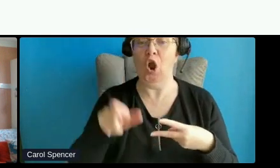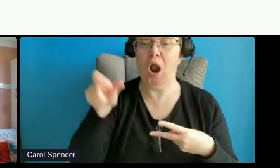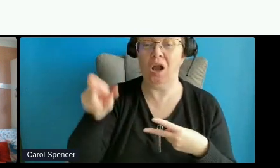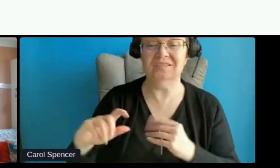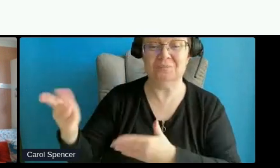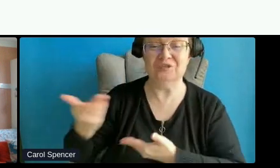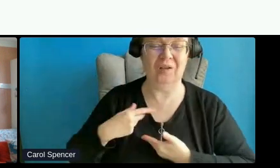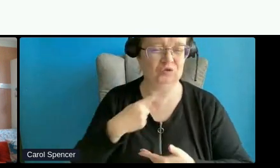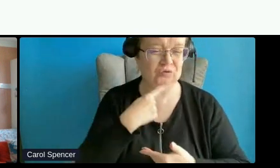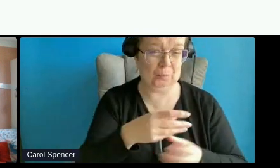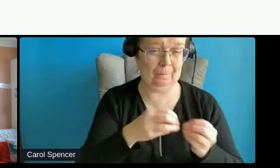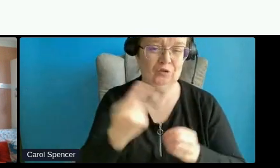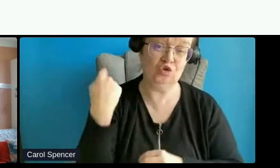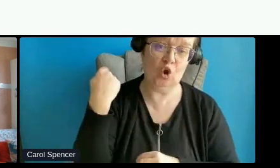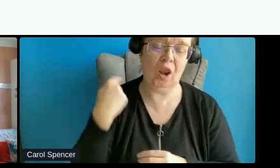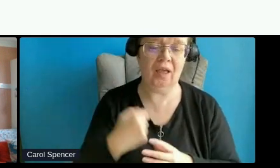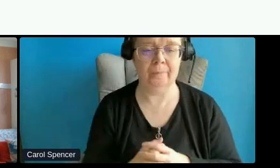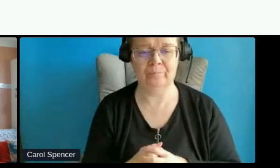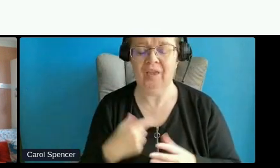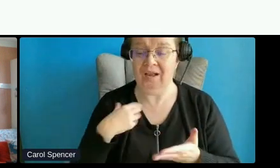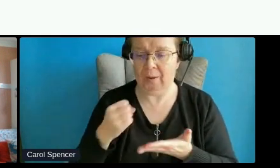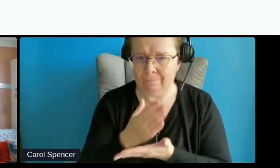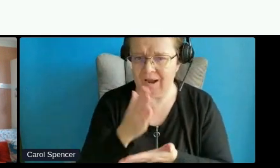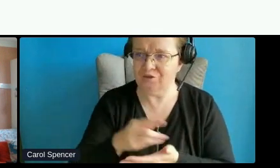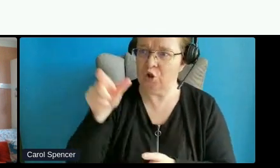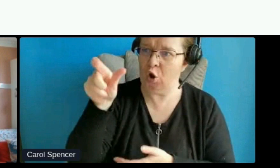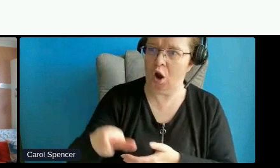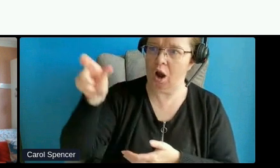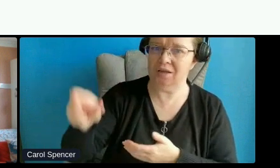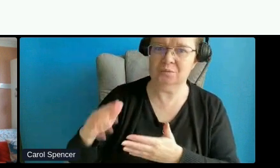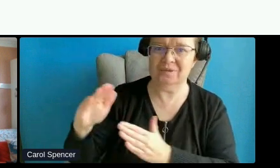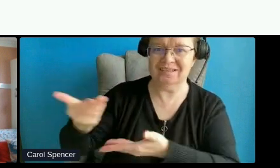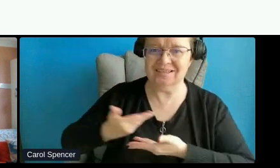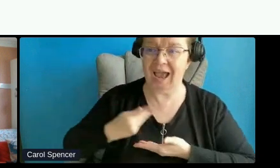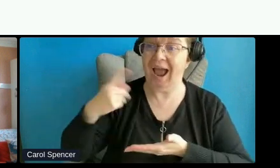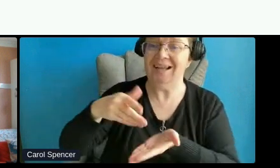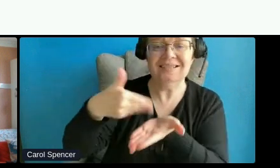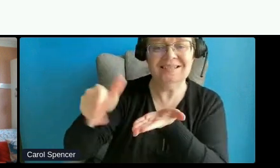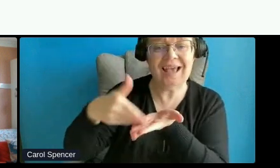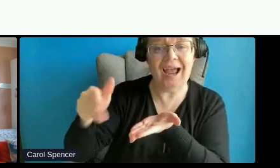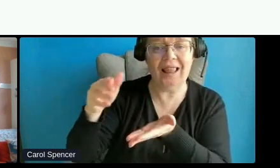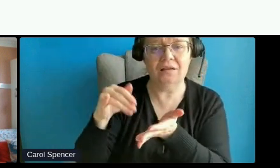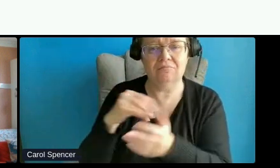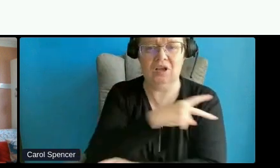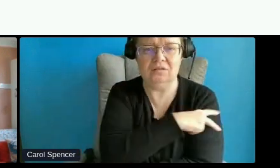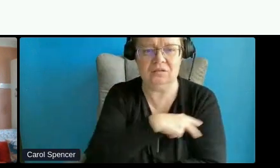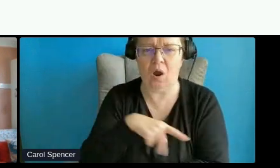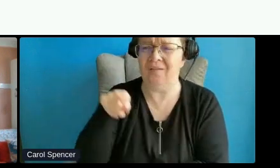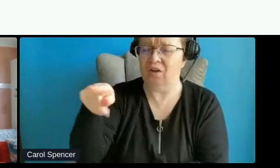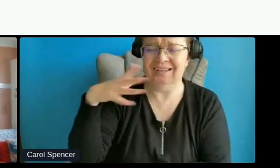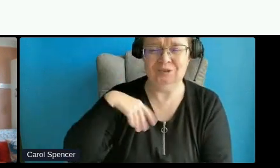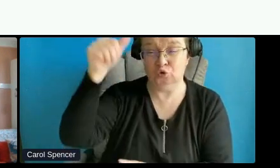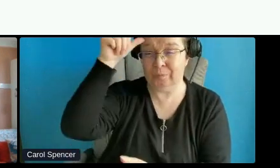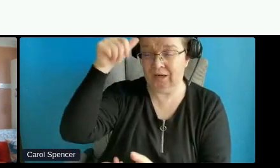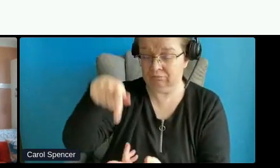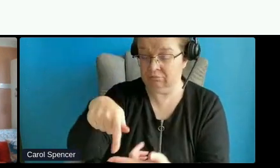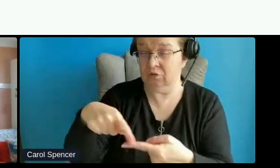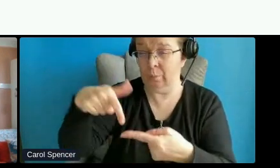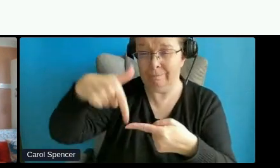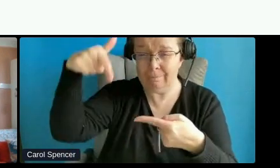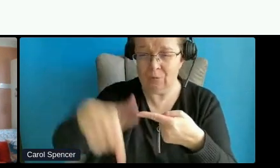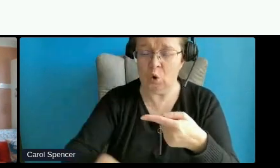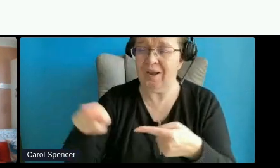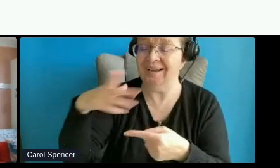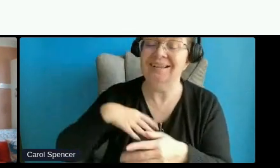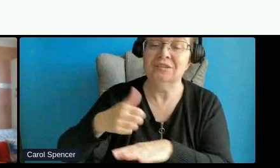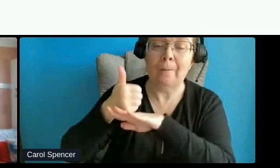earlier. So you've got to make sure that customer service and sales staff are aware of the products that are on sale and have a basic